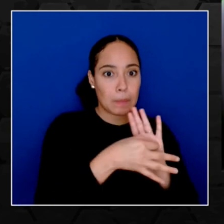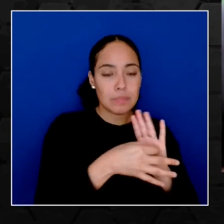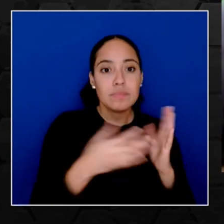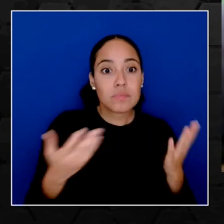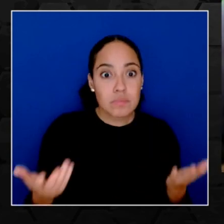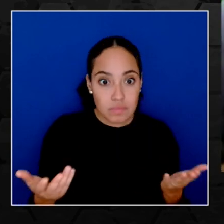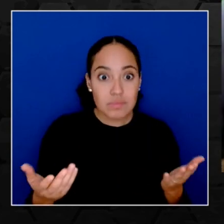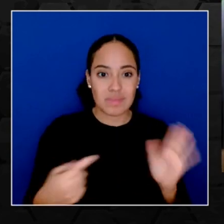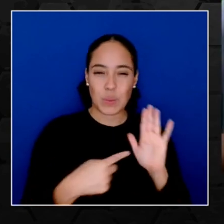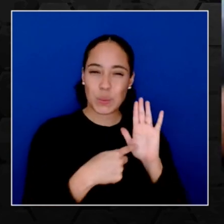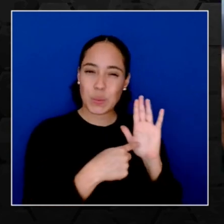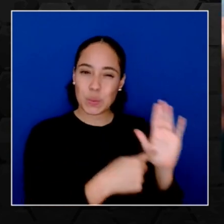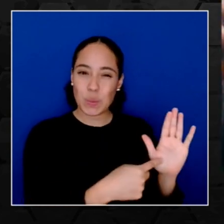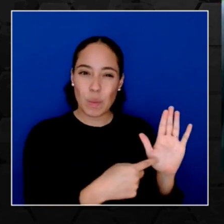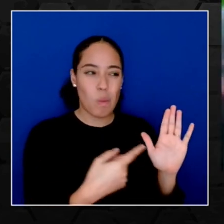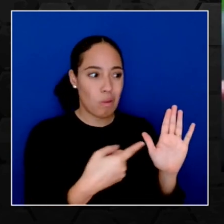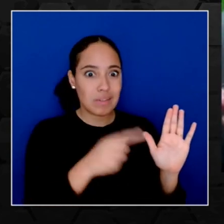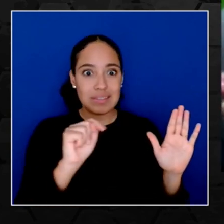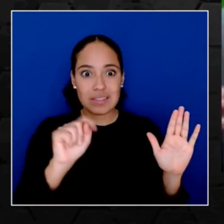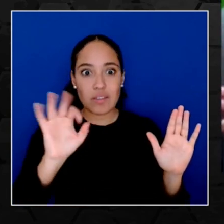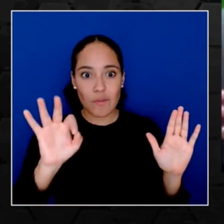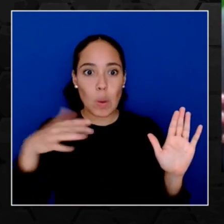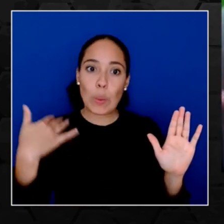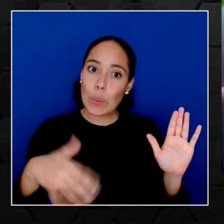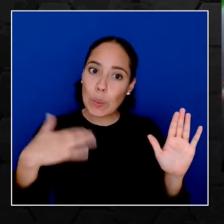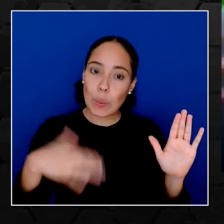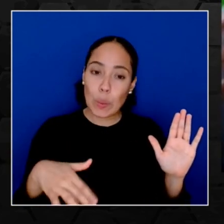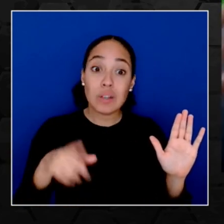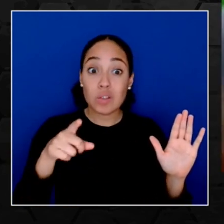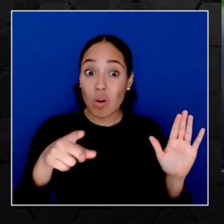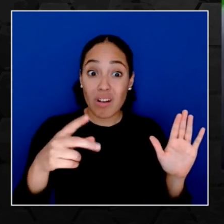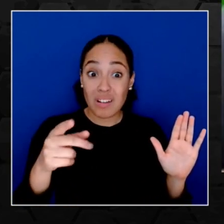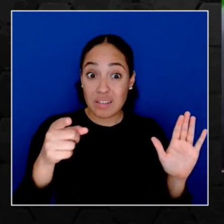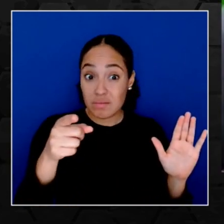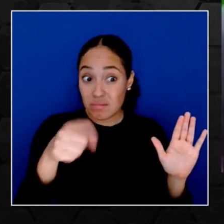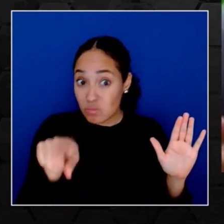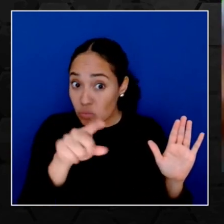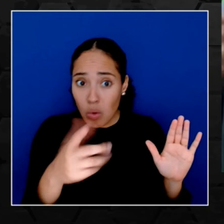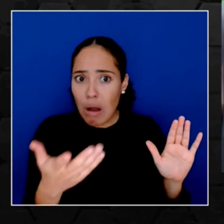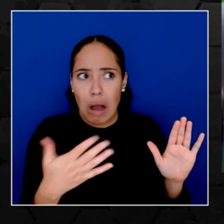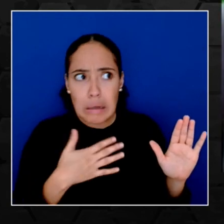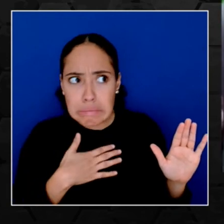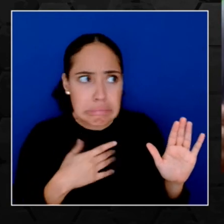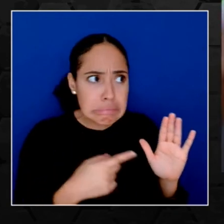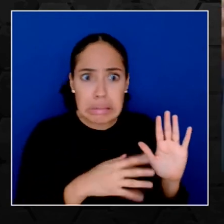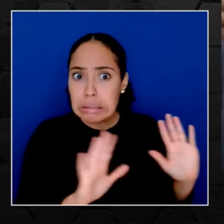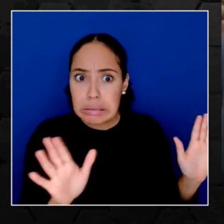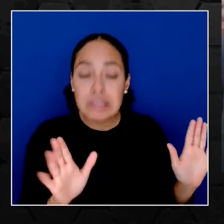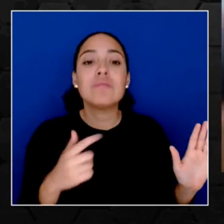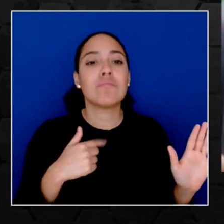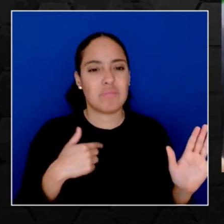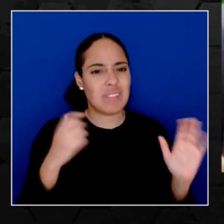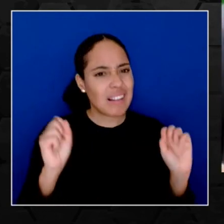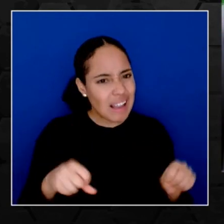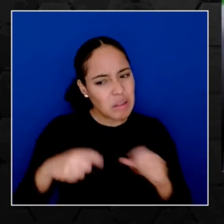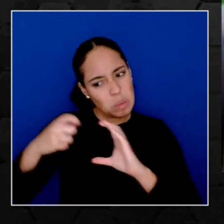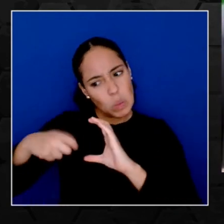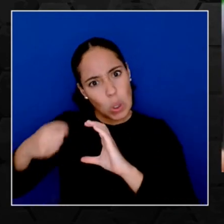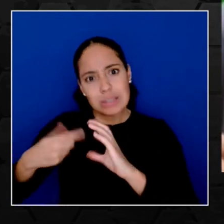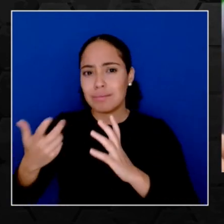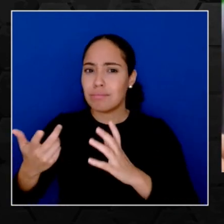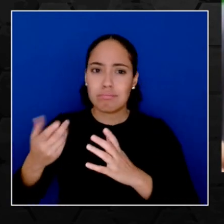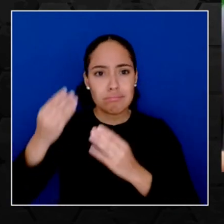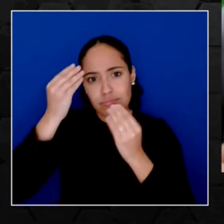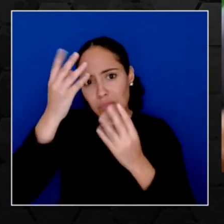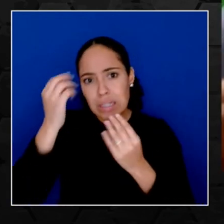stuff. And yeah, again, if you're not good with that showcasing kind of stuff, again, you can contribute to TensorFlow.js. Also, we are here in the GSOC